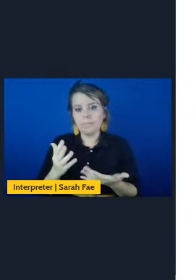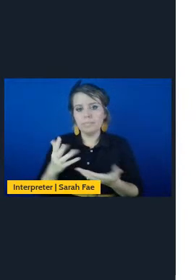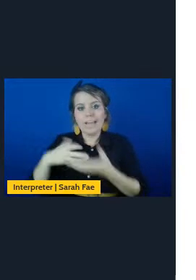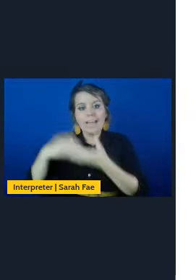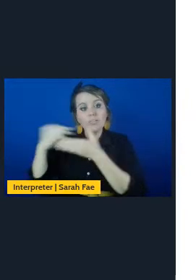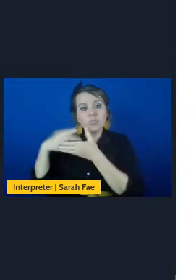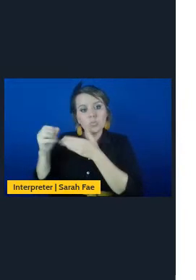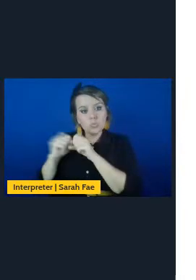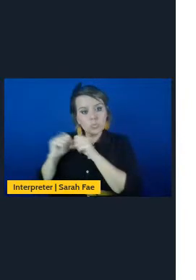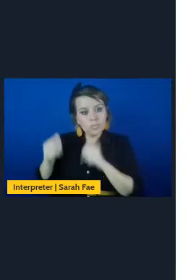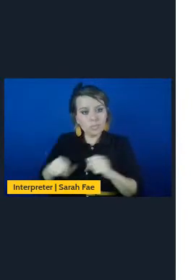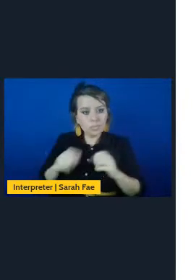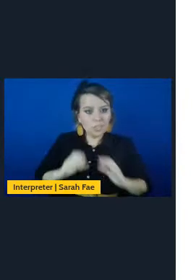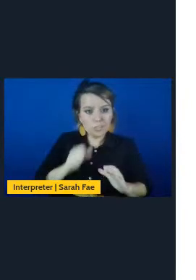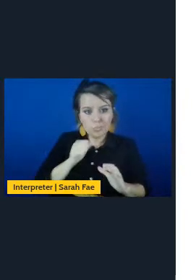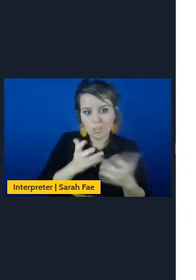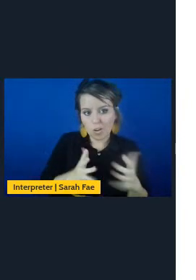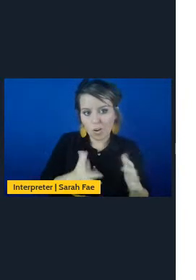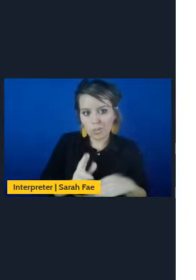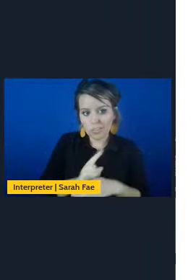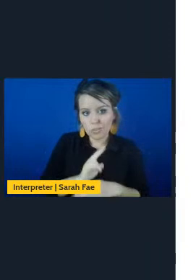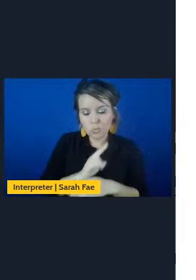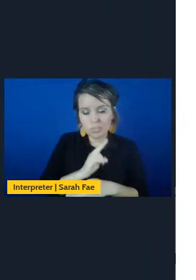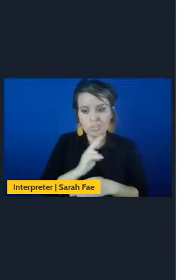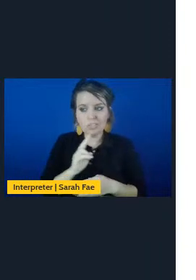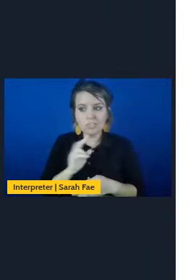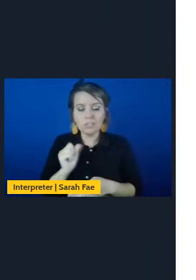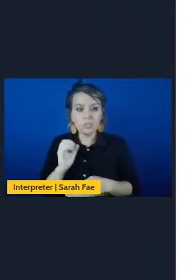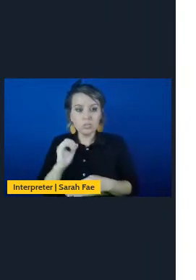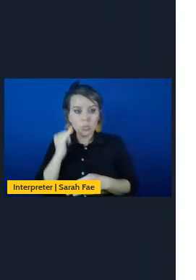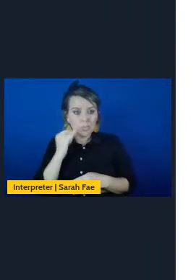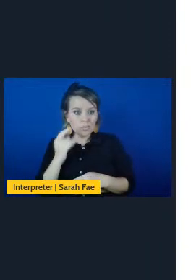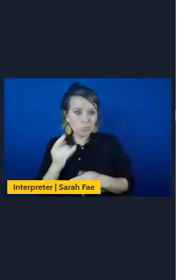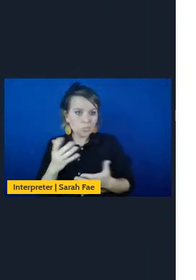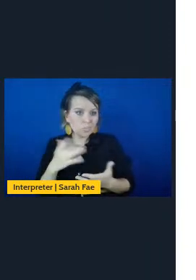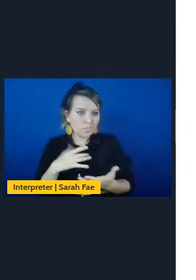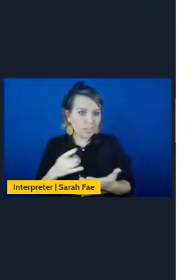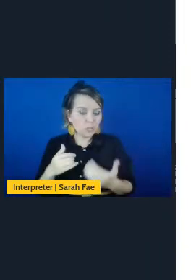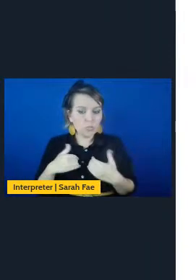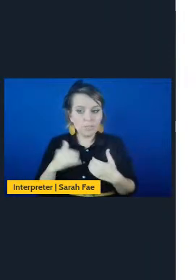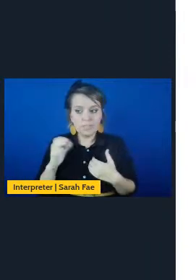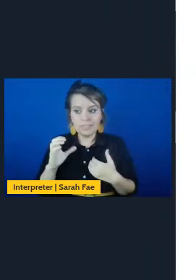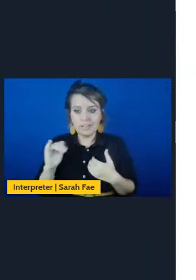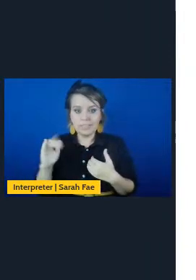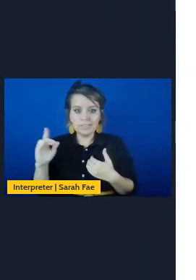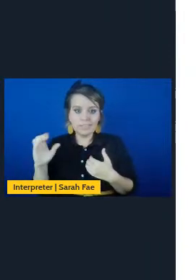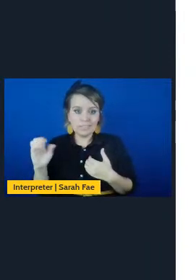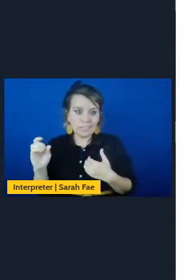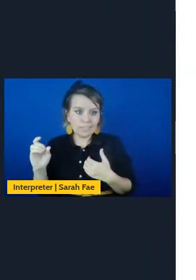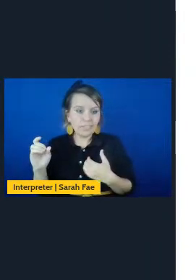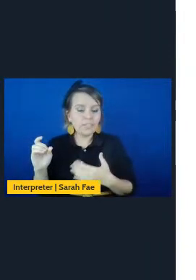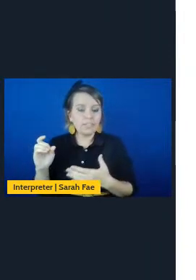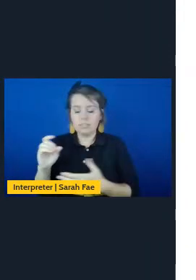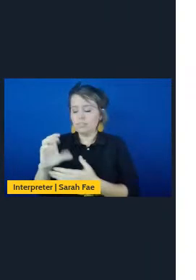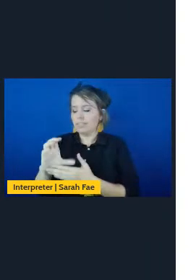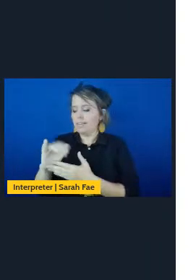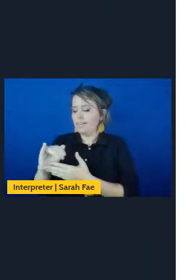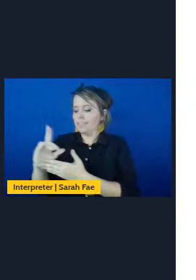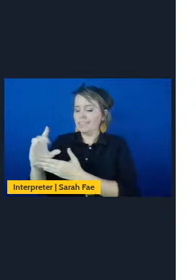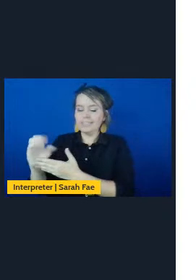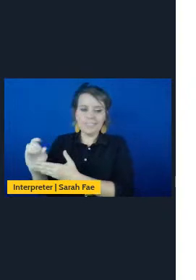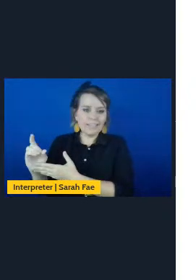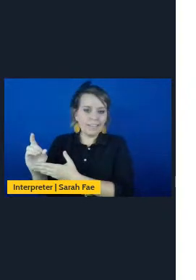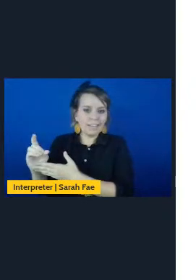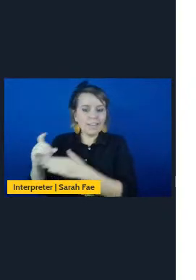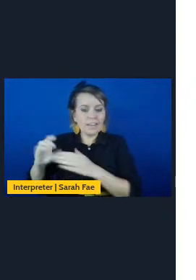customer is not already using, so if you would like to have the CI/CD on GitHub Actions and the customer